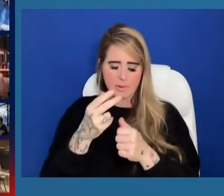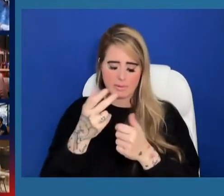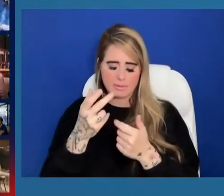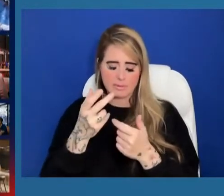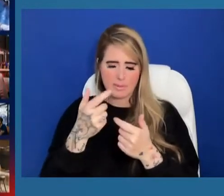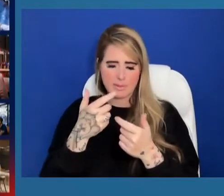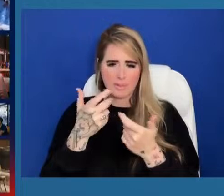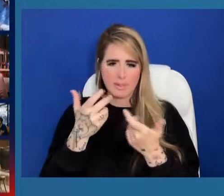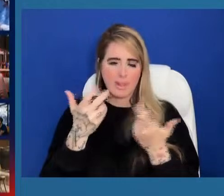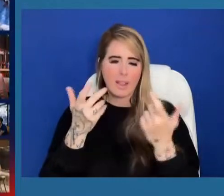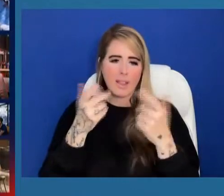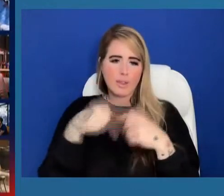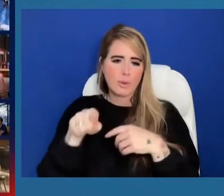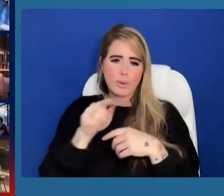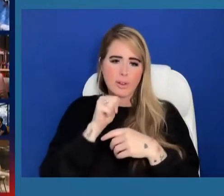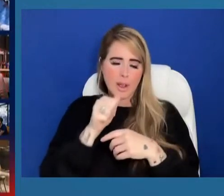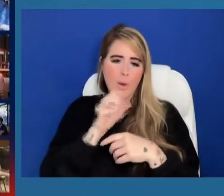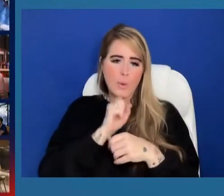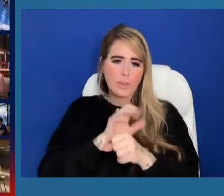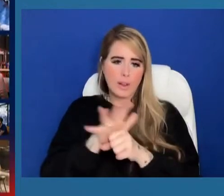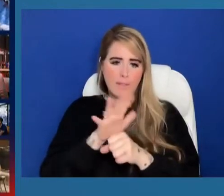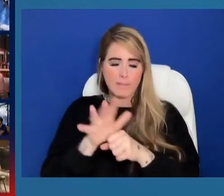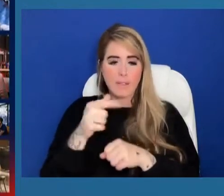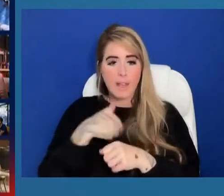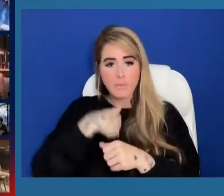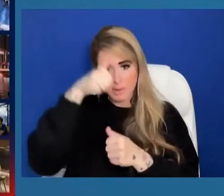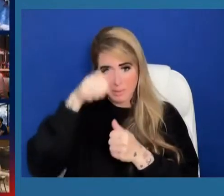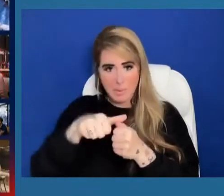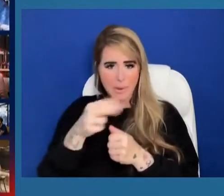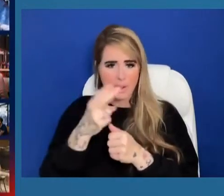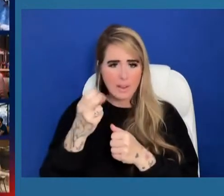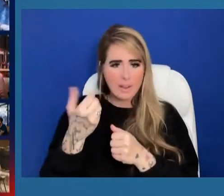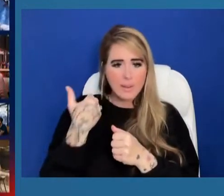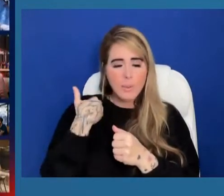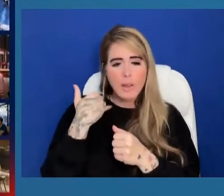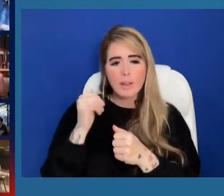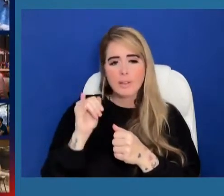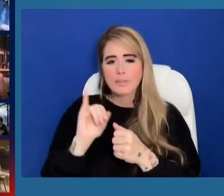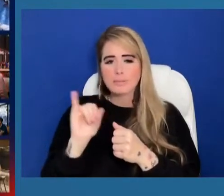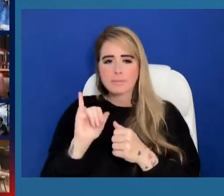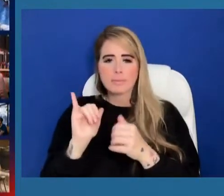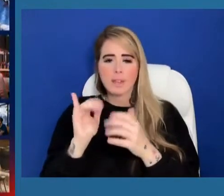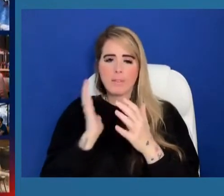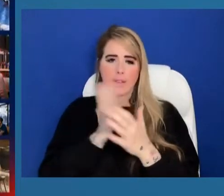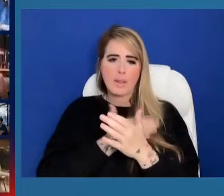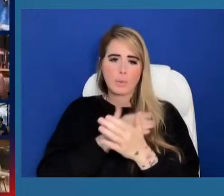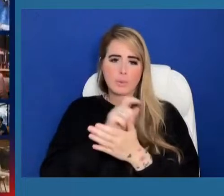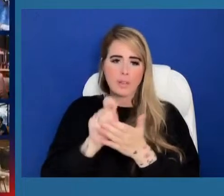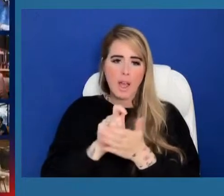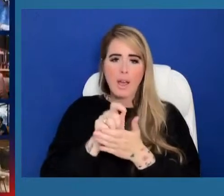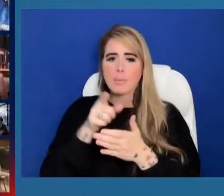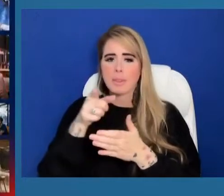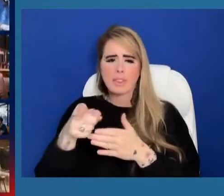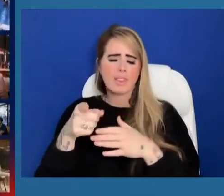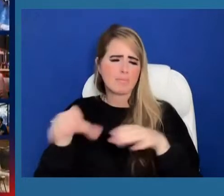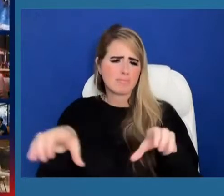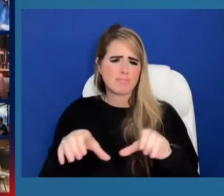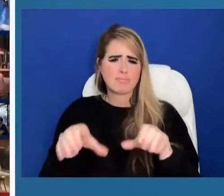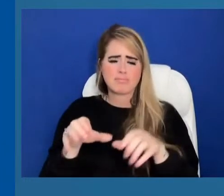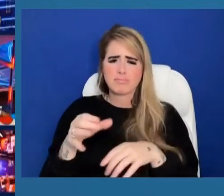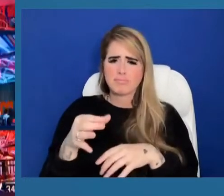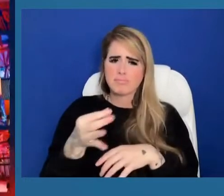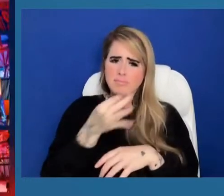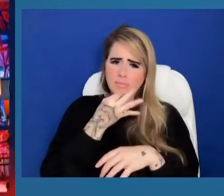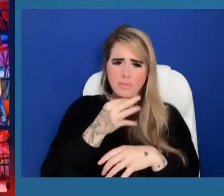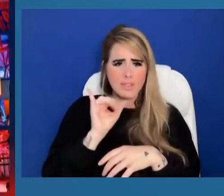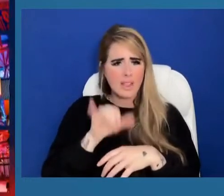Terry and I remember Jack Kemp. He was kind of the Josh Allen of our time, but didn't really jump over defenders and do things like that. But he was really a big deal to us,